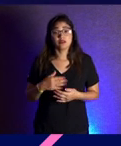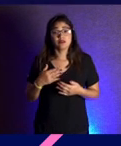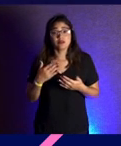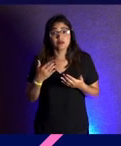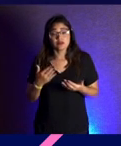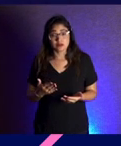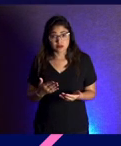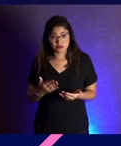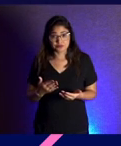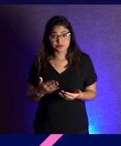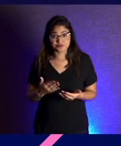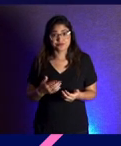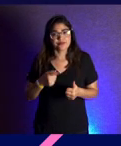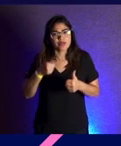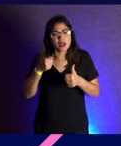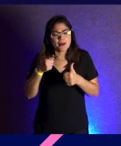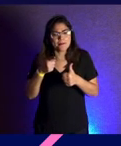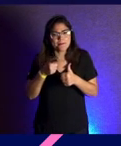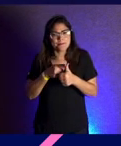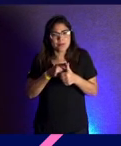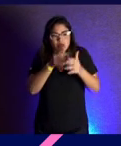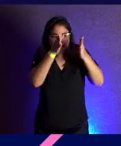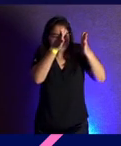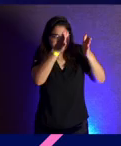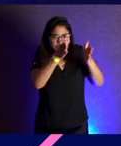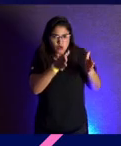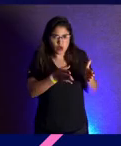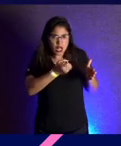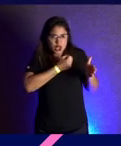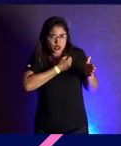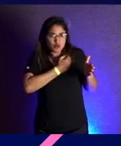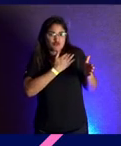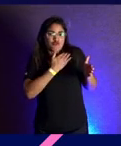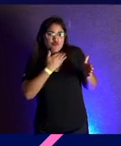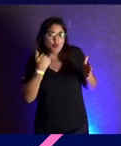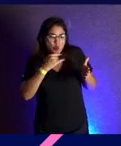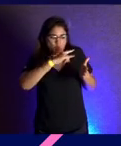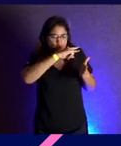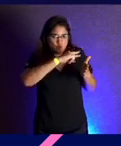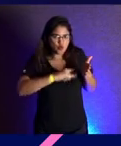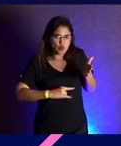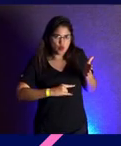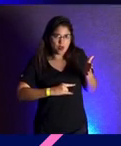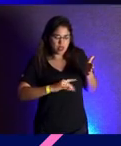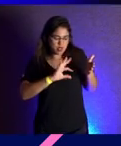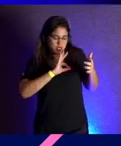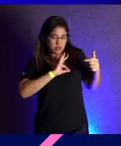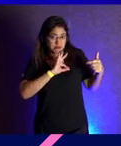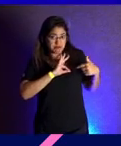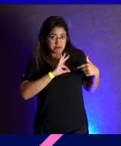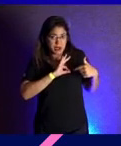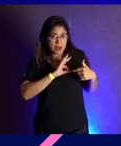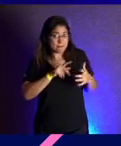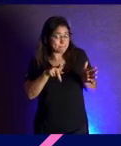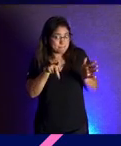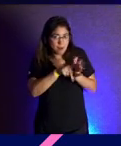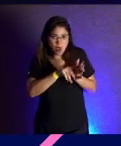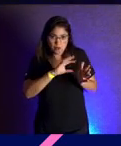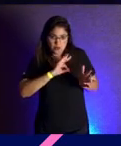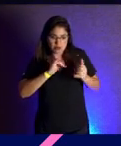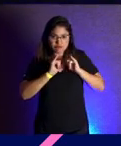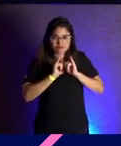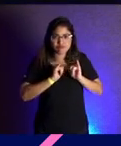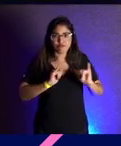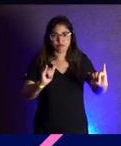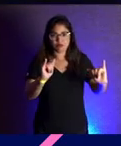The first column here is the number of killings documented only by the police, without the police published many of the names